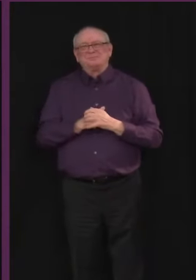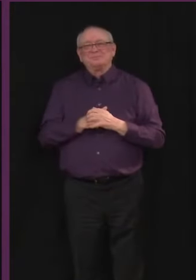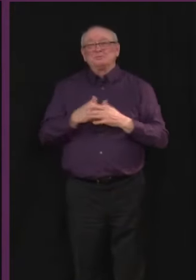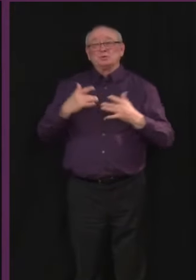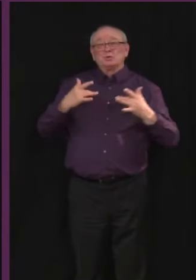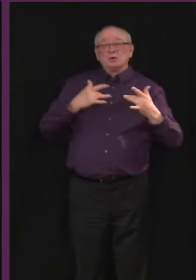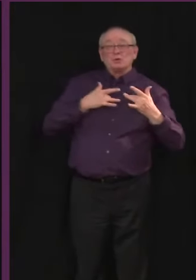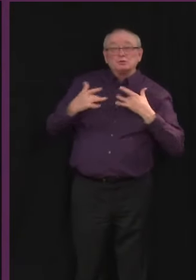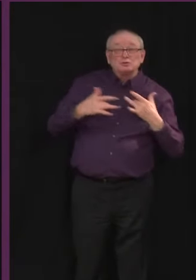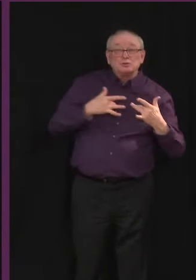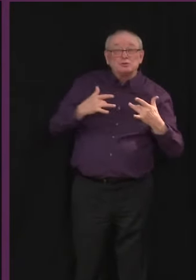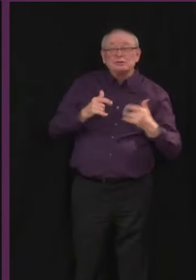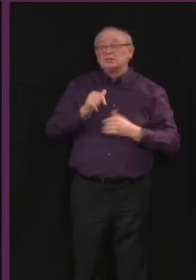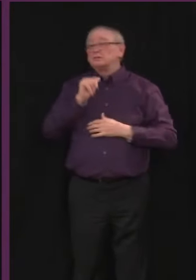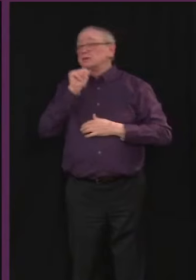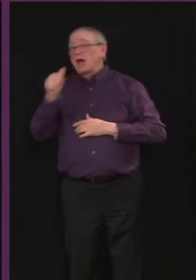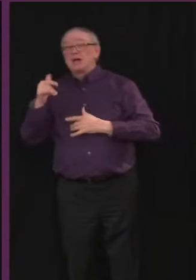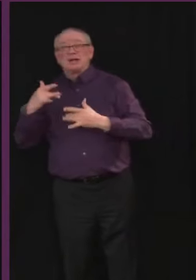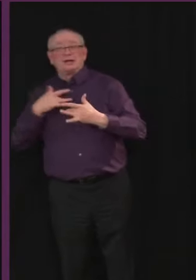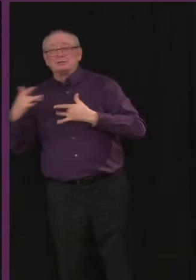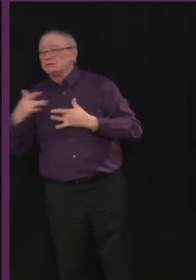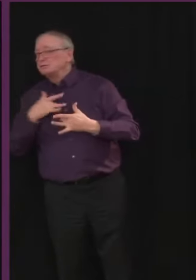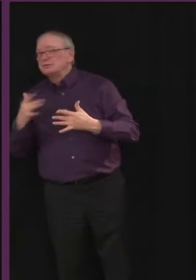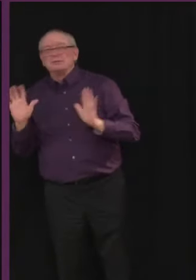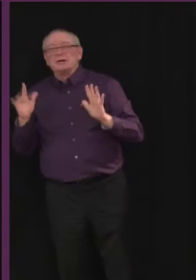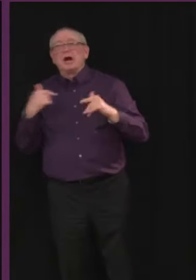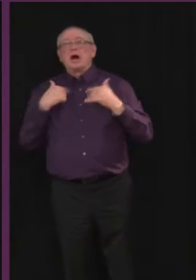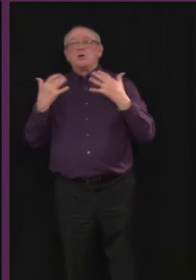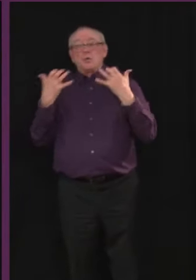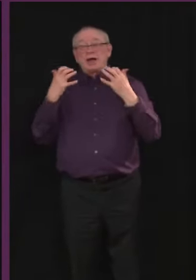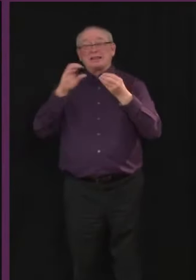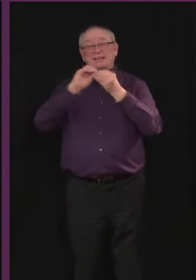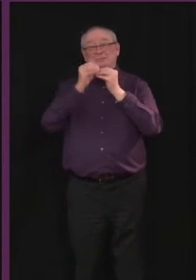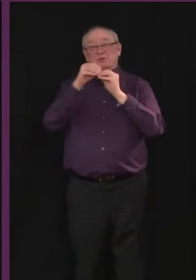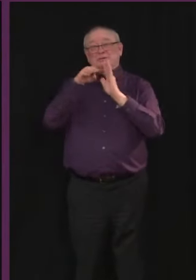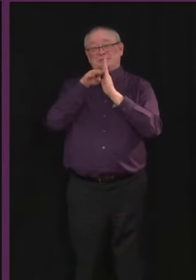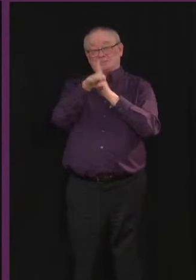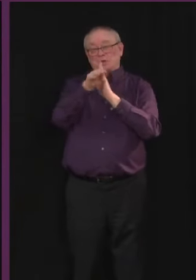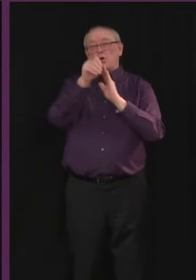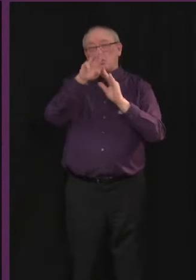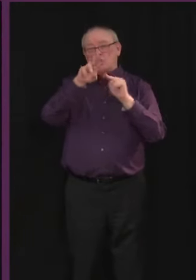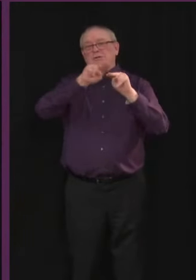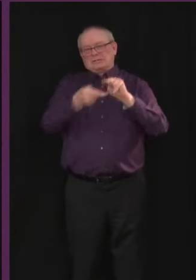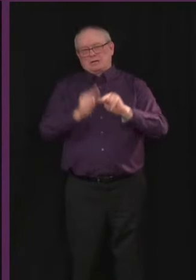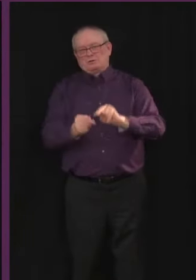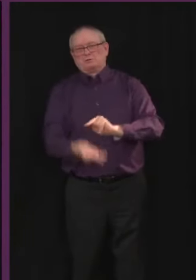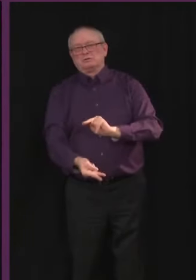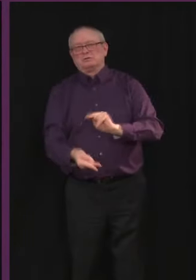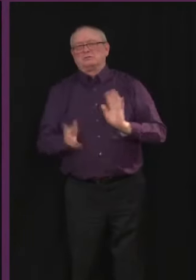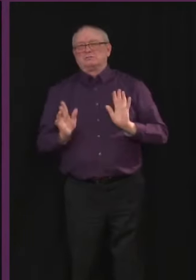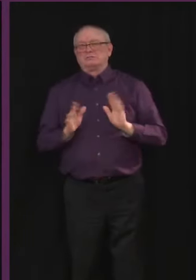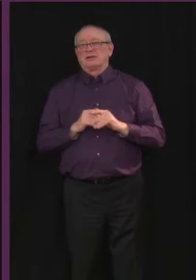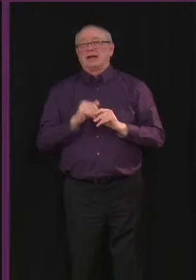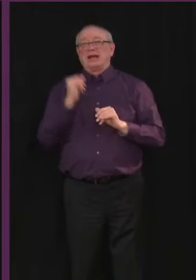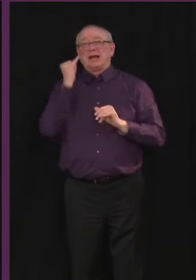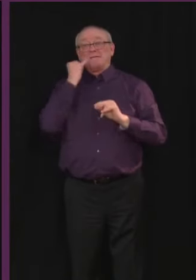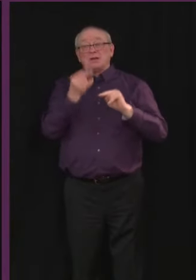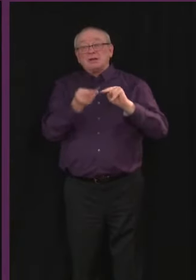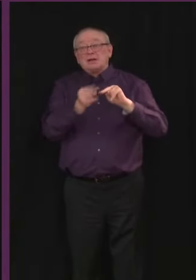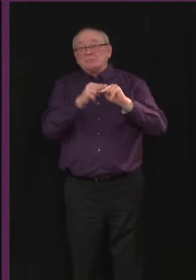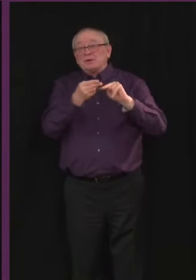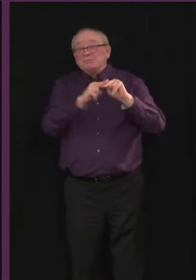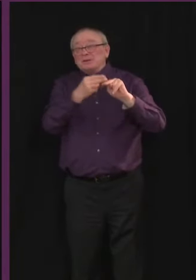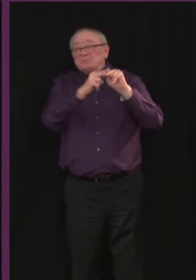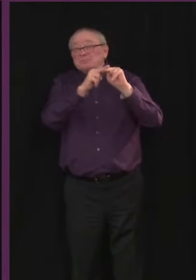case counts either being stable or going down, because when cases start to grow, if that's sustained over time, then we can get into a situation like